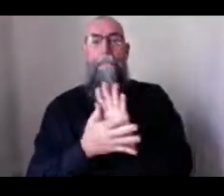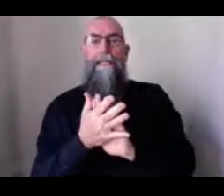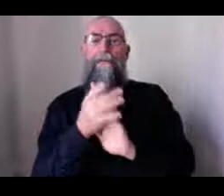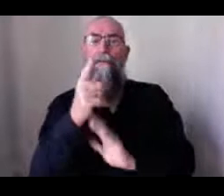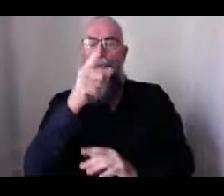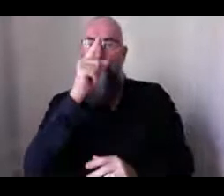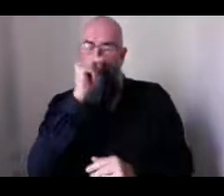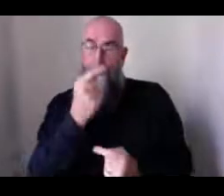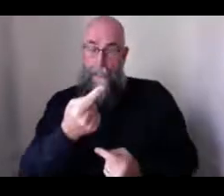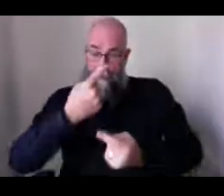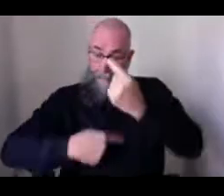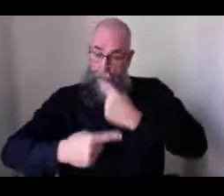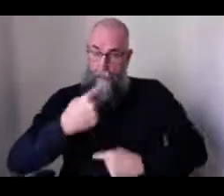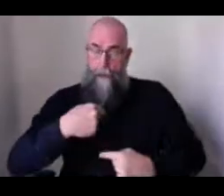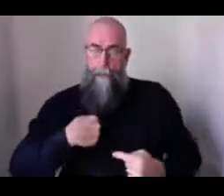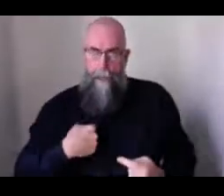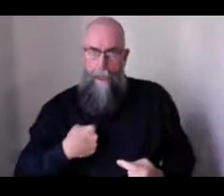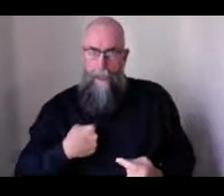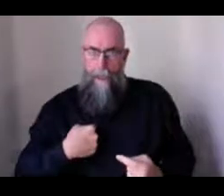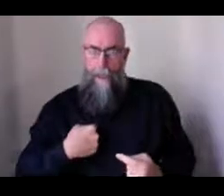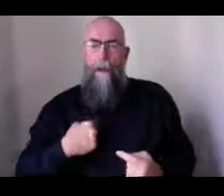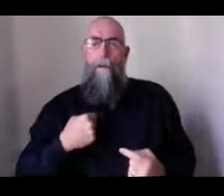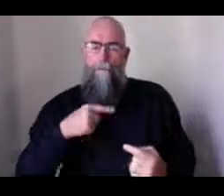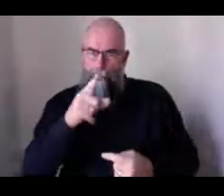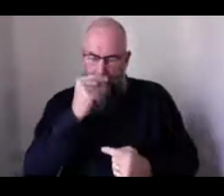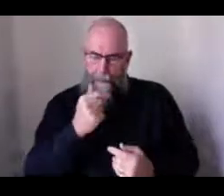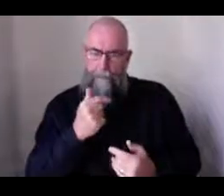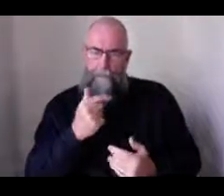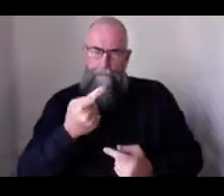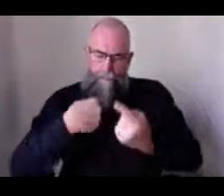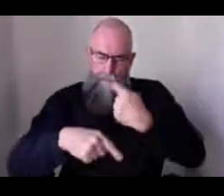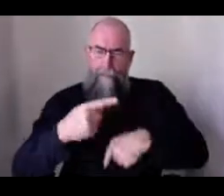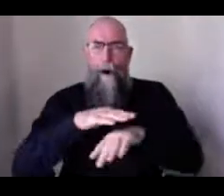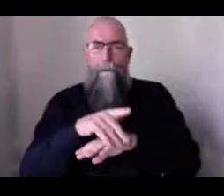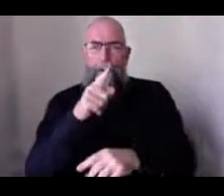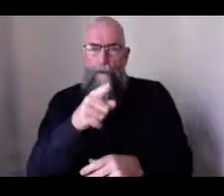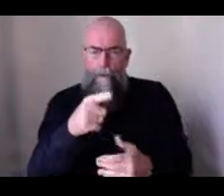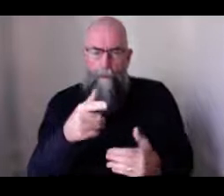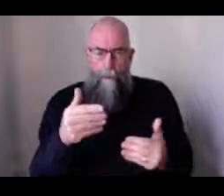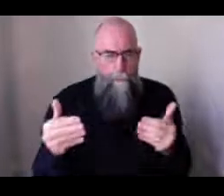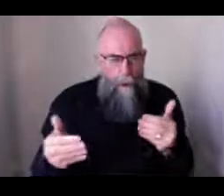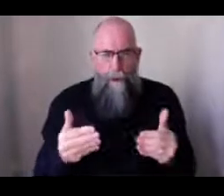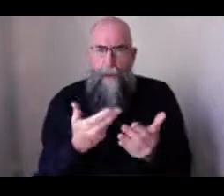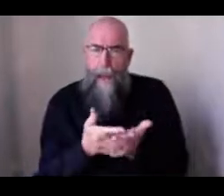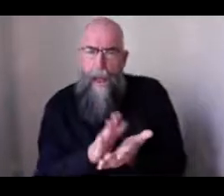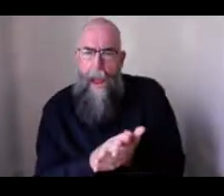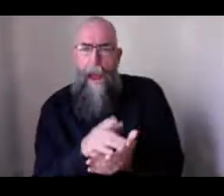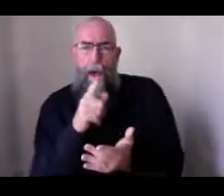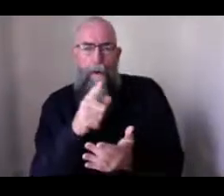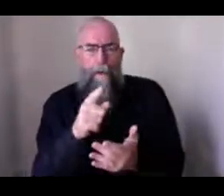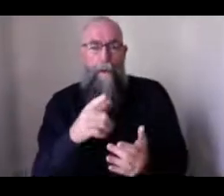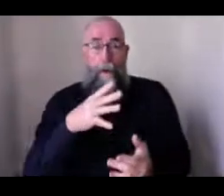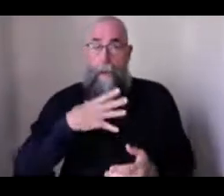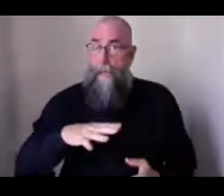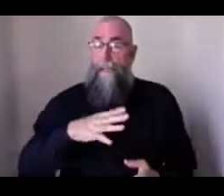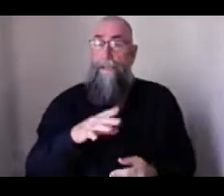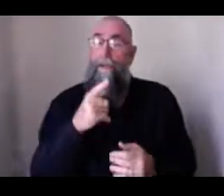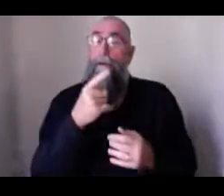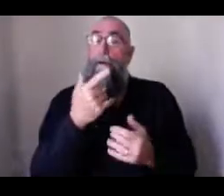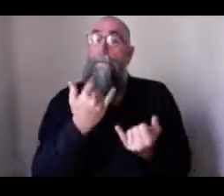South Wales state funding and how you're going to achieve your objectives. So this is where you need to get very clear what